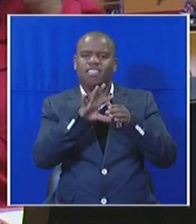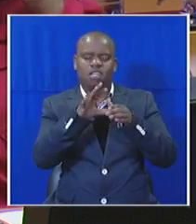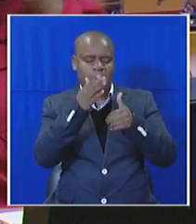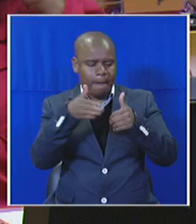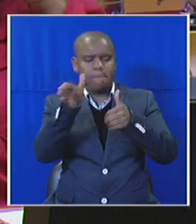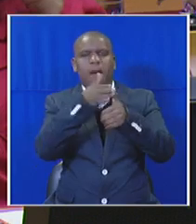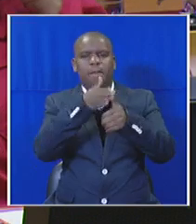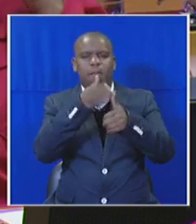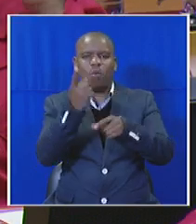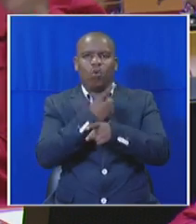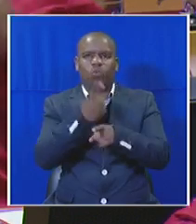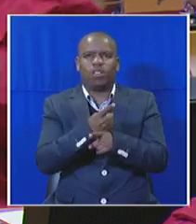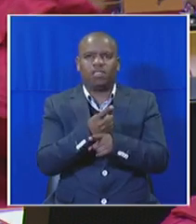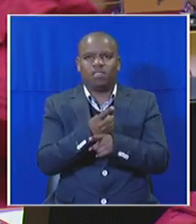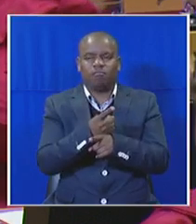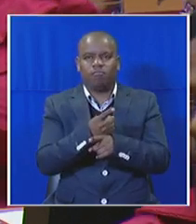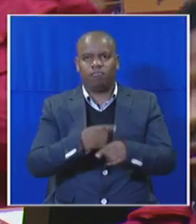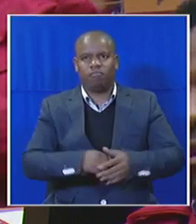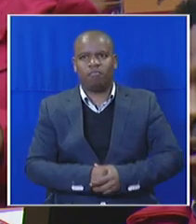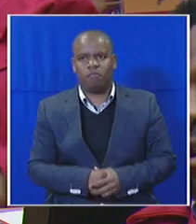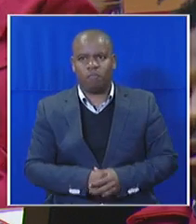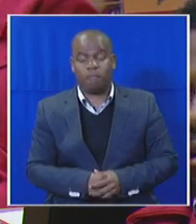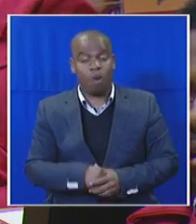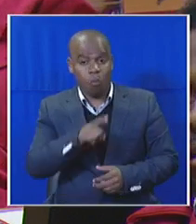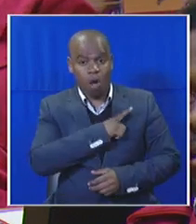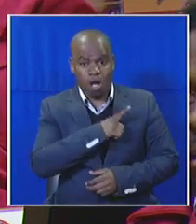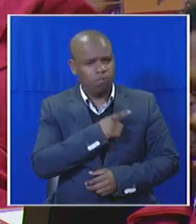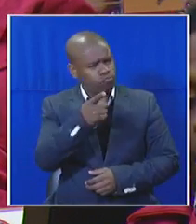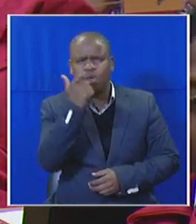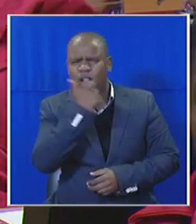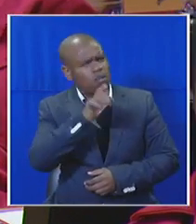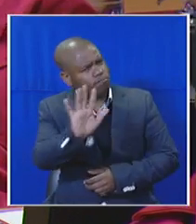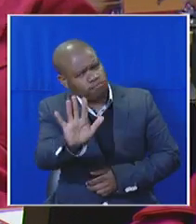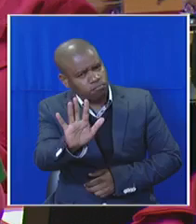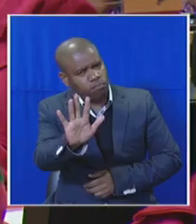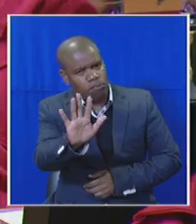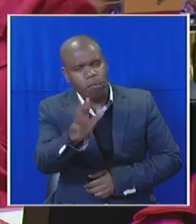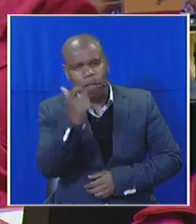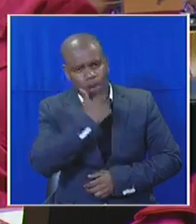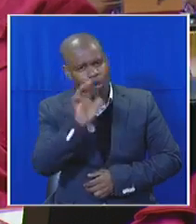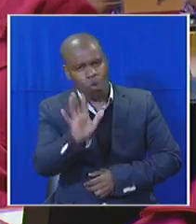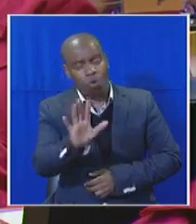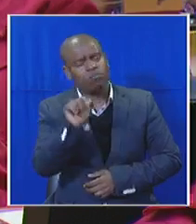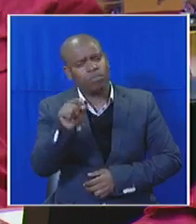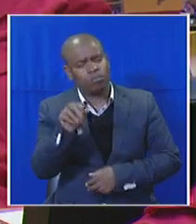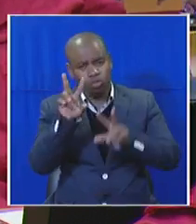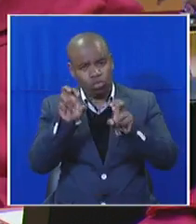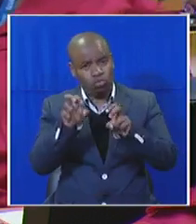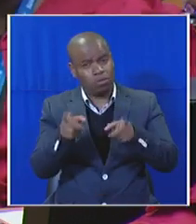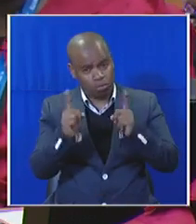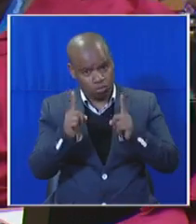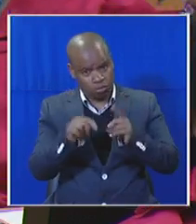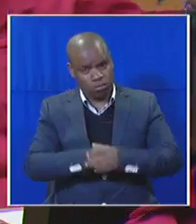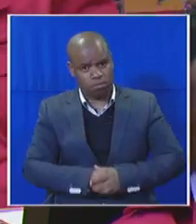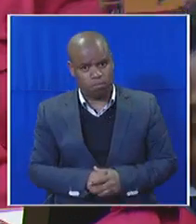matter? Because isekela lakho lithe cha, ungahleki Mongameli, this is very serious. Thank you. Ngiyahleka impela.